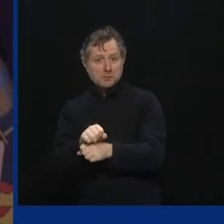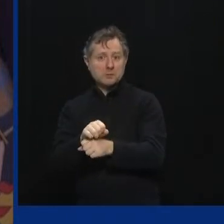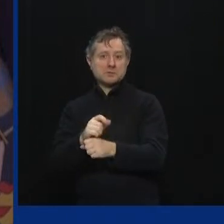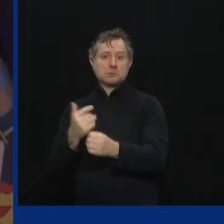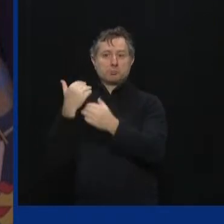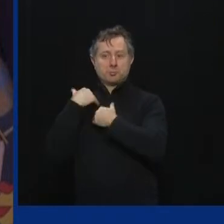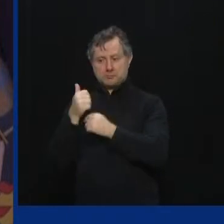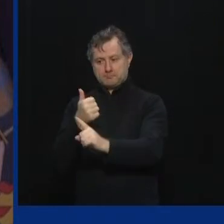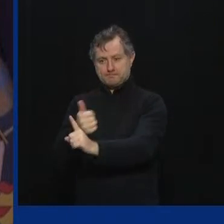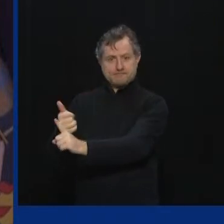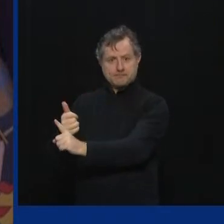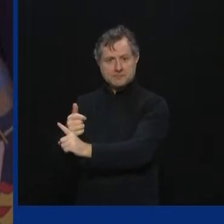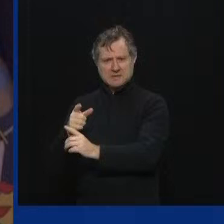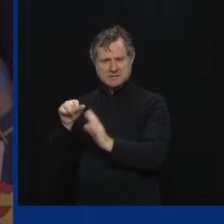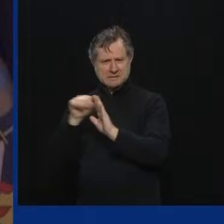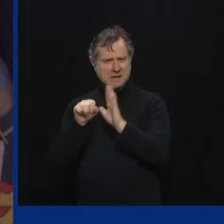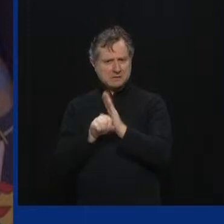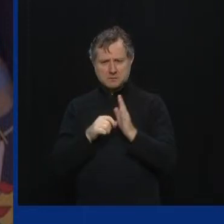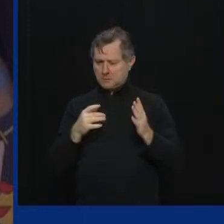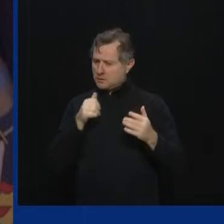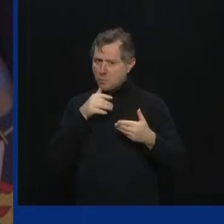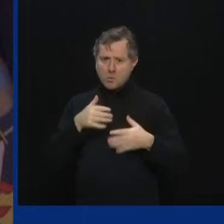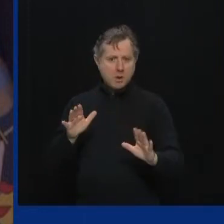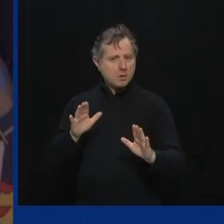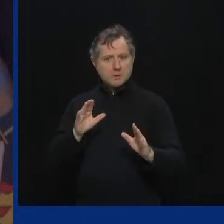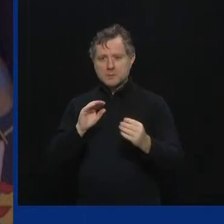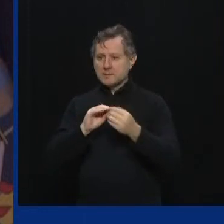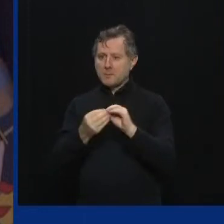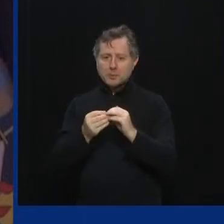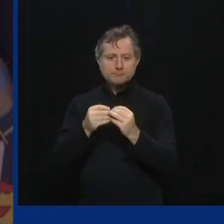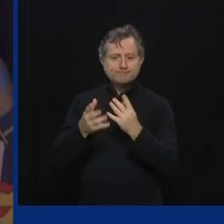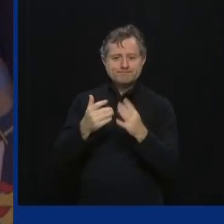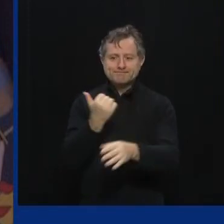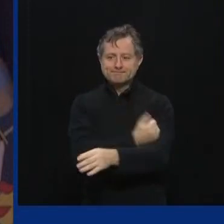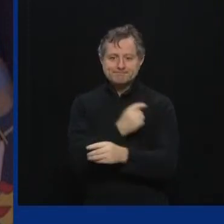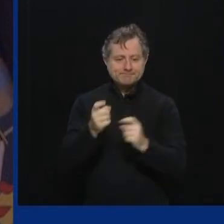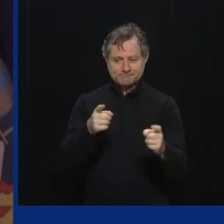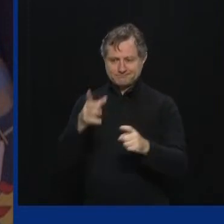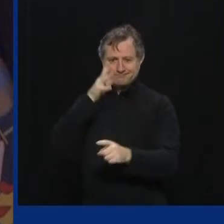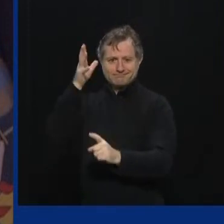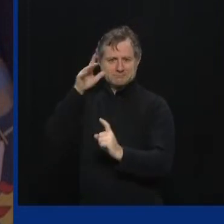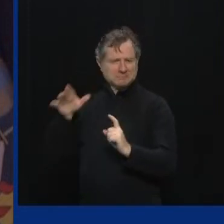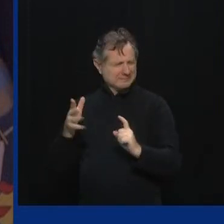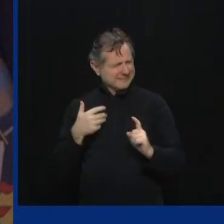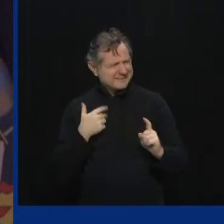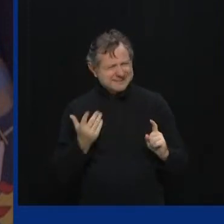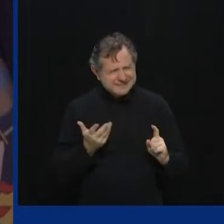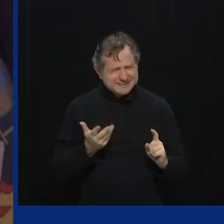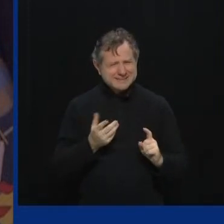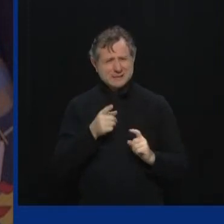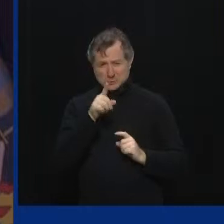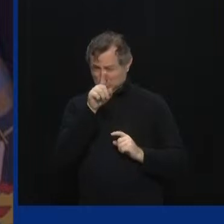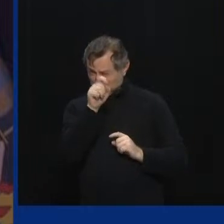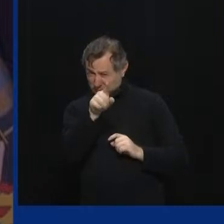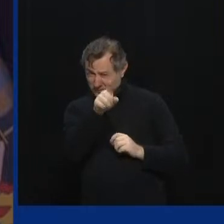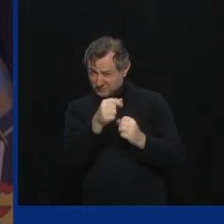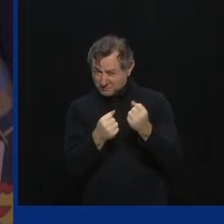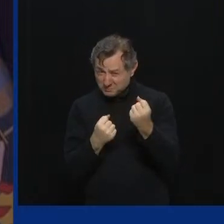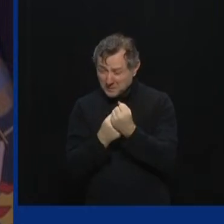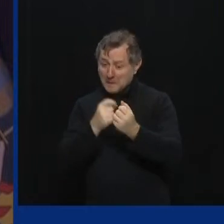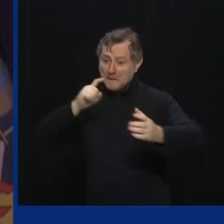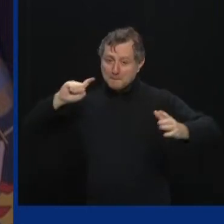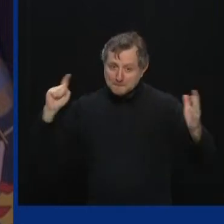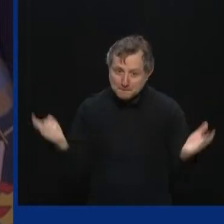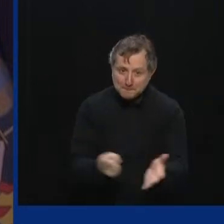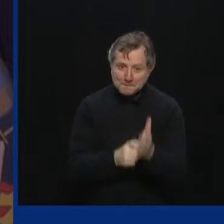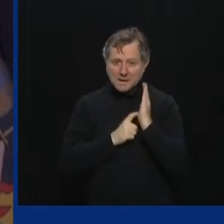not make it much easier for people to get children vaccinated? And secondarily, do you support mandating it for children 5